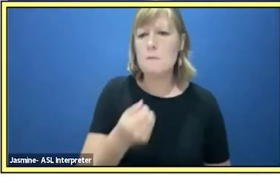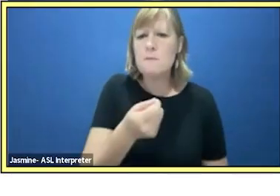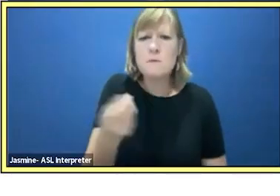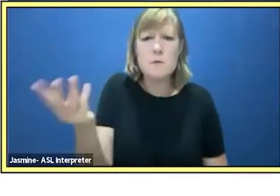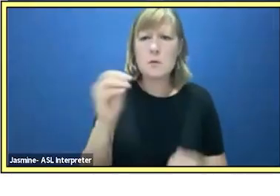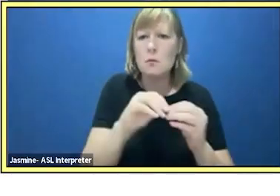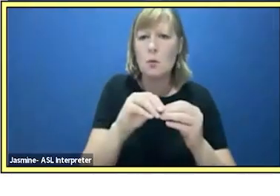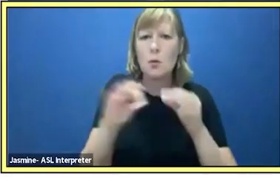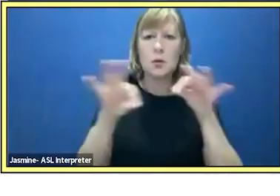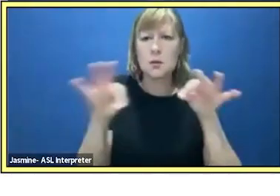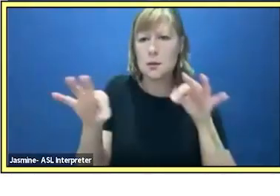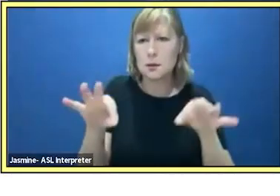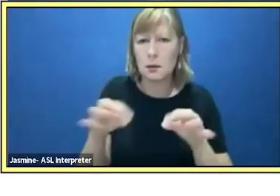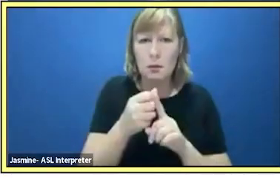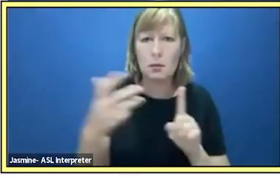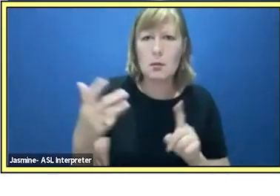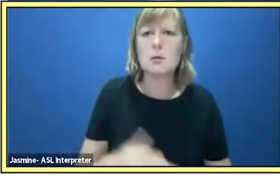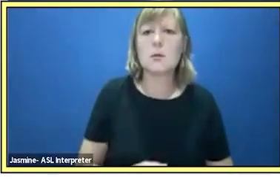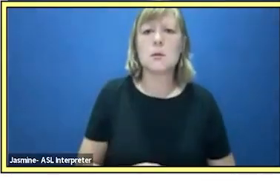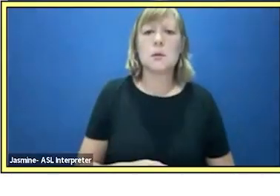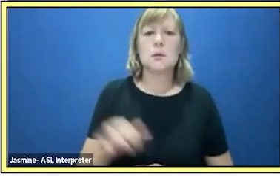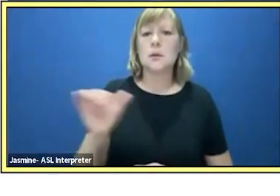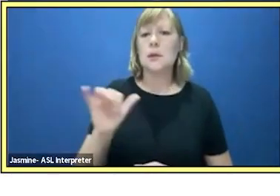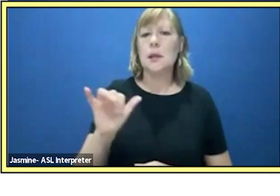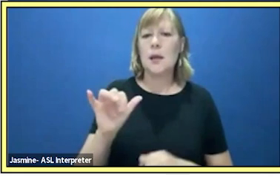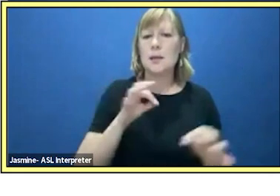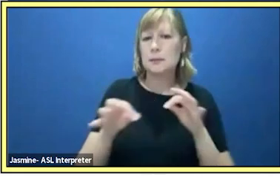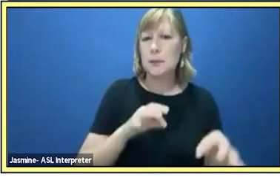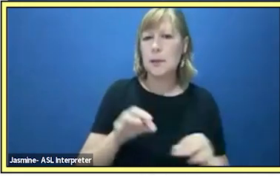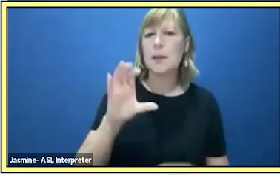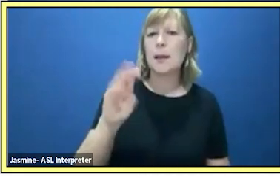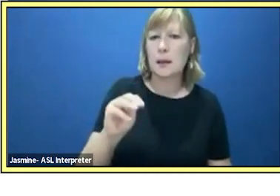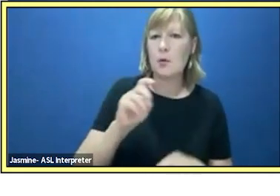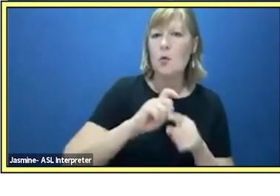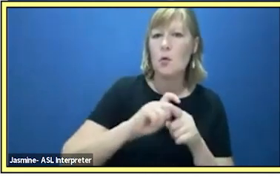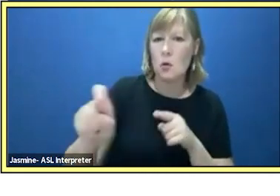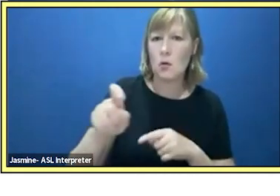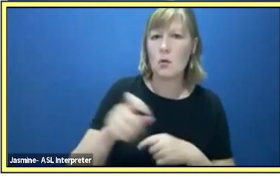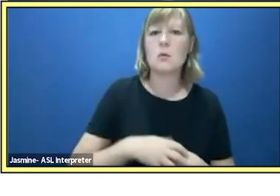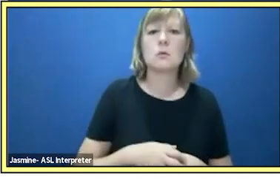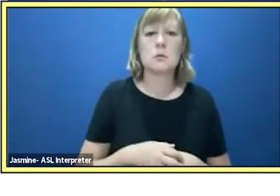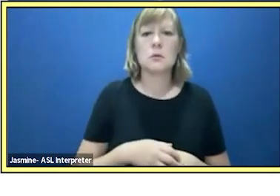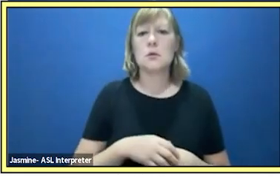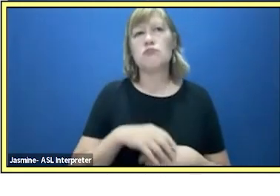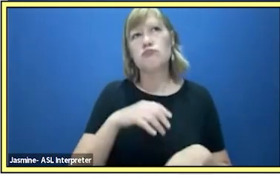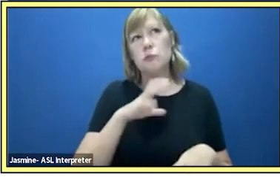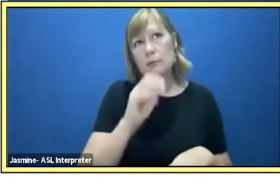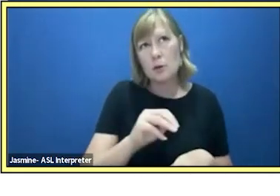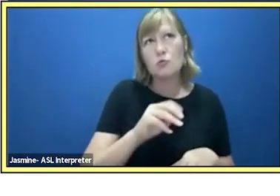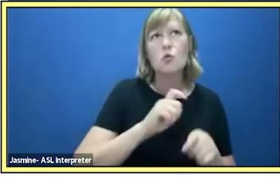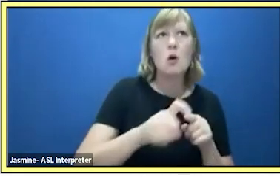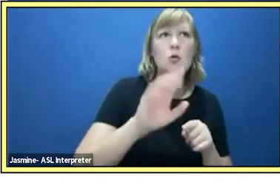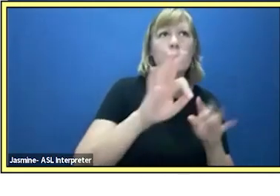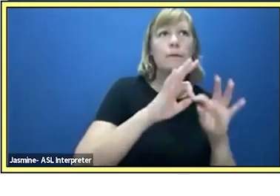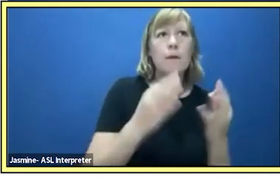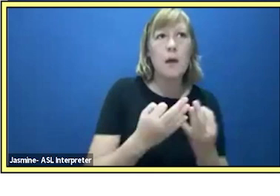So just a few more details about this. So like we said, the case manager is going to be calling you, your family members, the